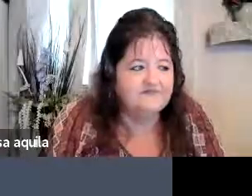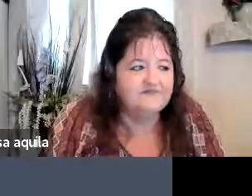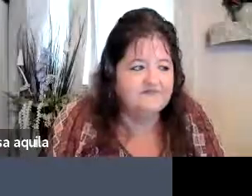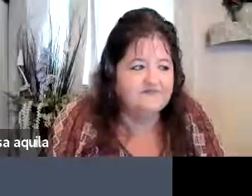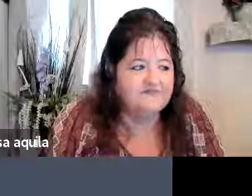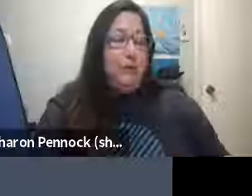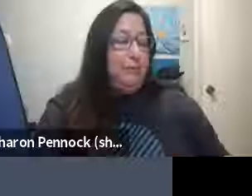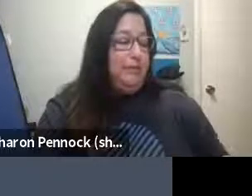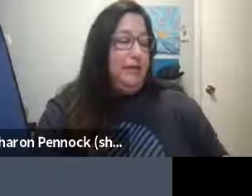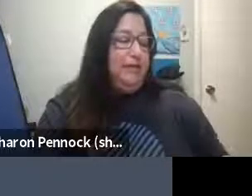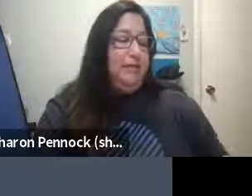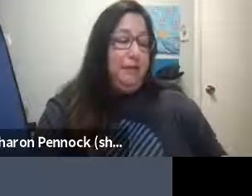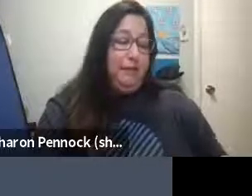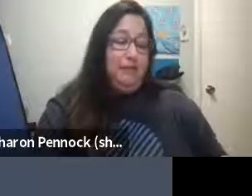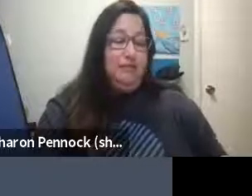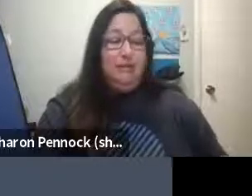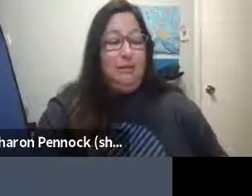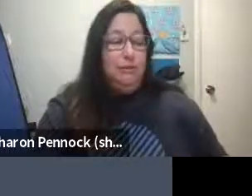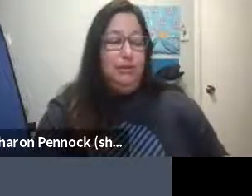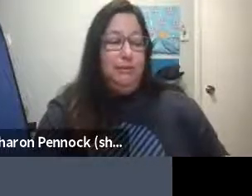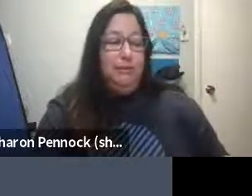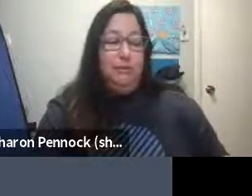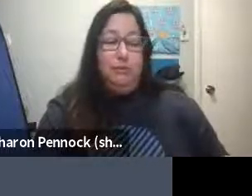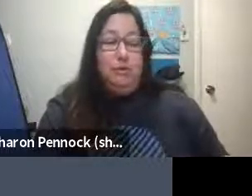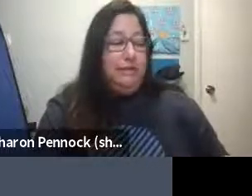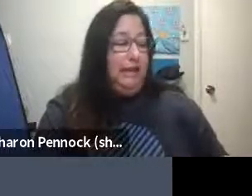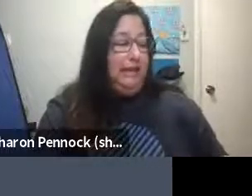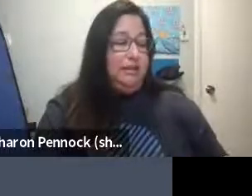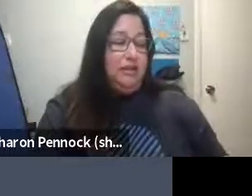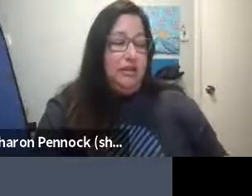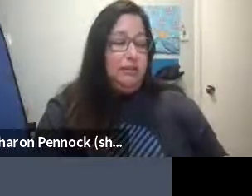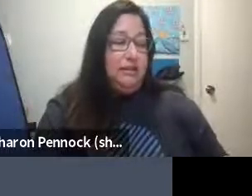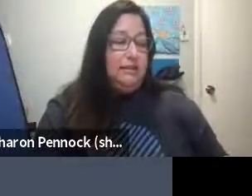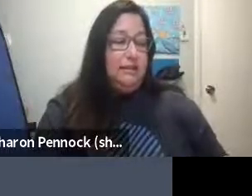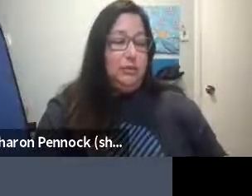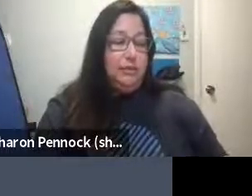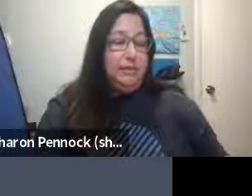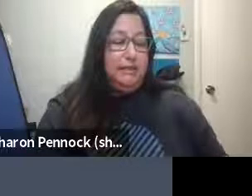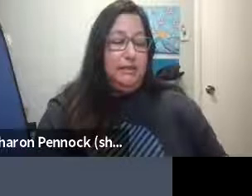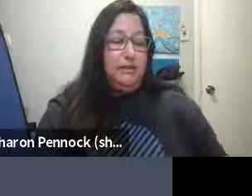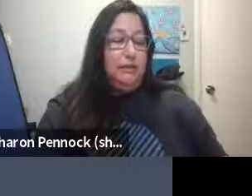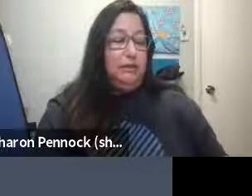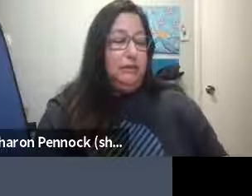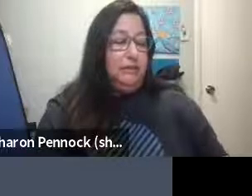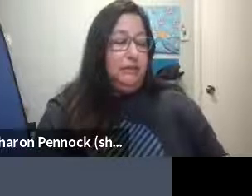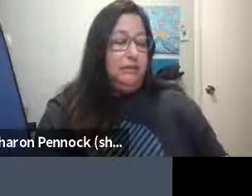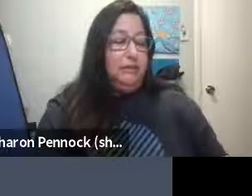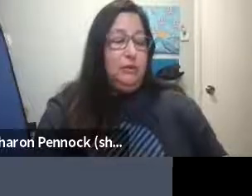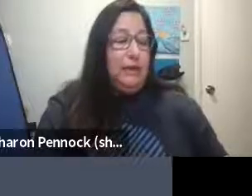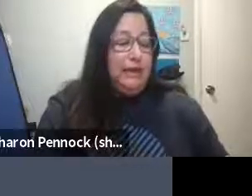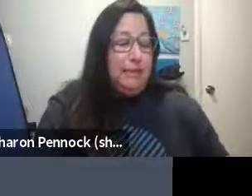Disability impacts over 20% of the population and knows no limits with regard to age, gender, race, sexual orientation,